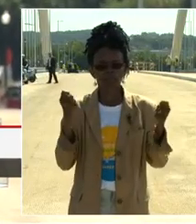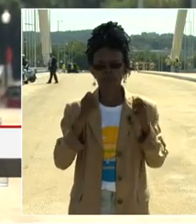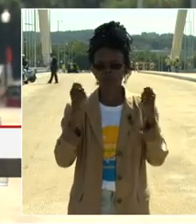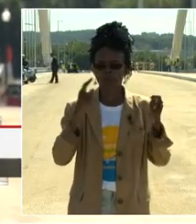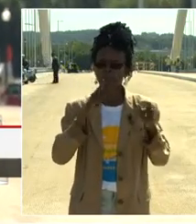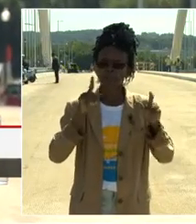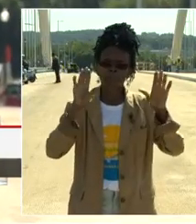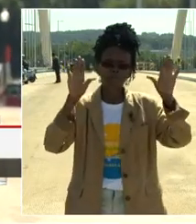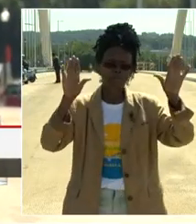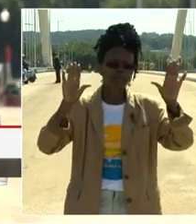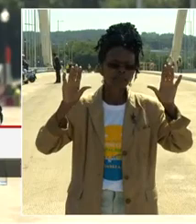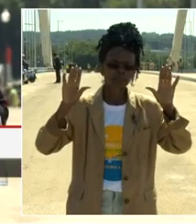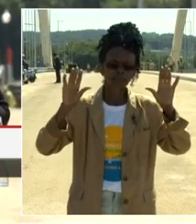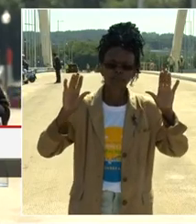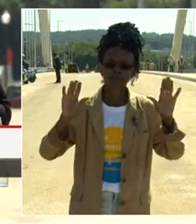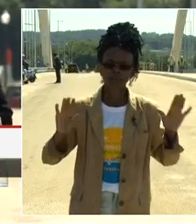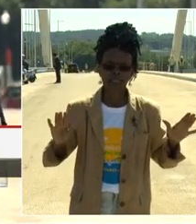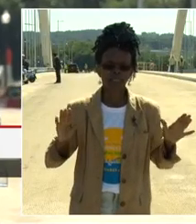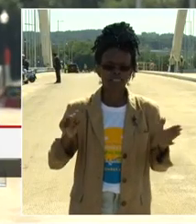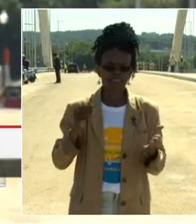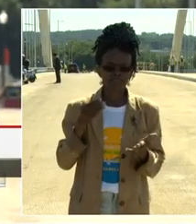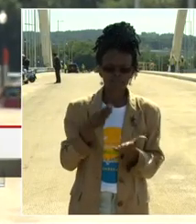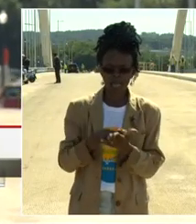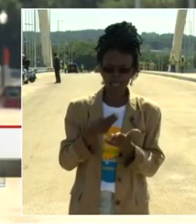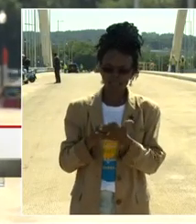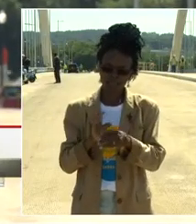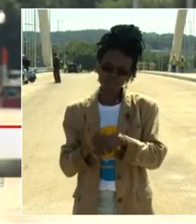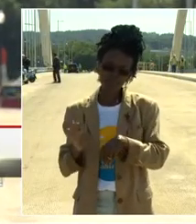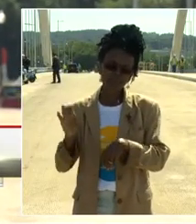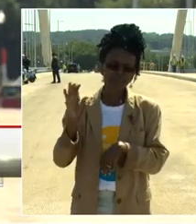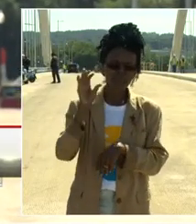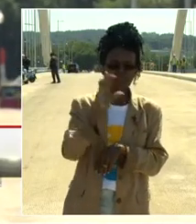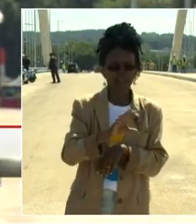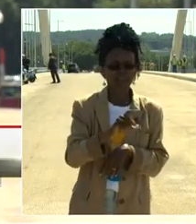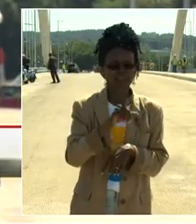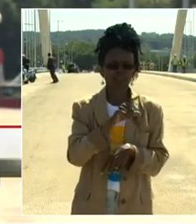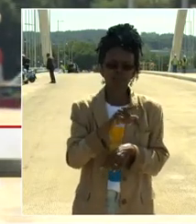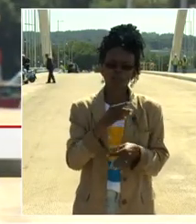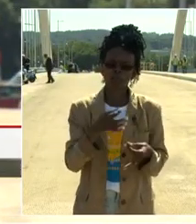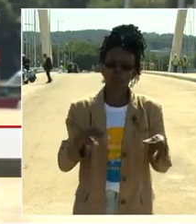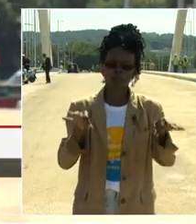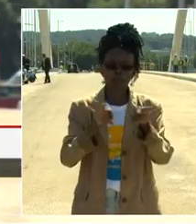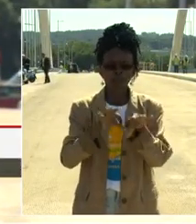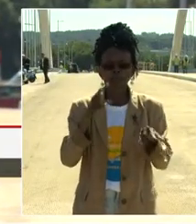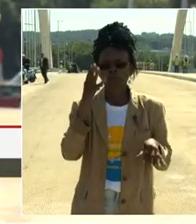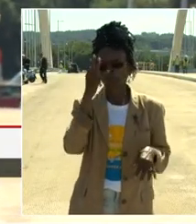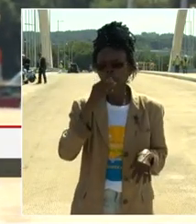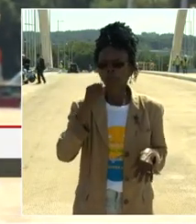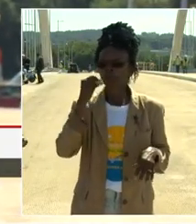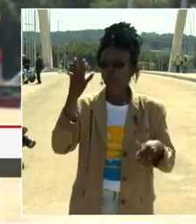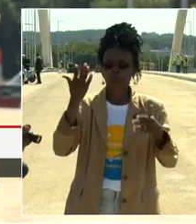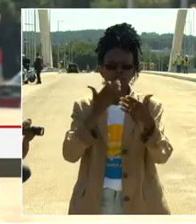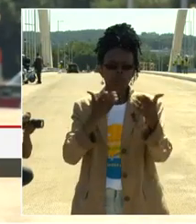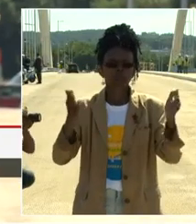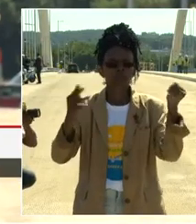remarkable investment, but also a remarkably beautiful bridge in the nation's